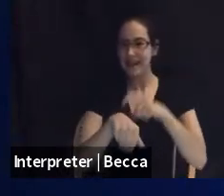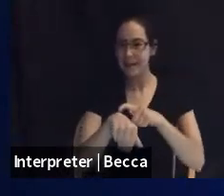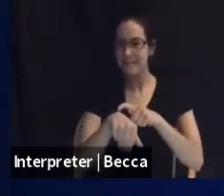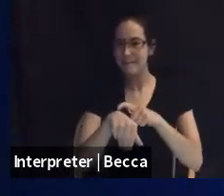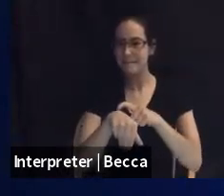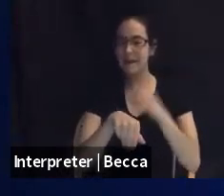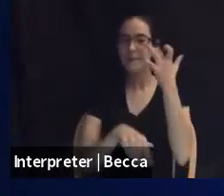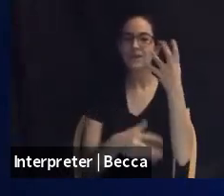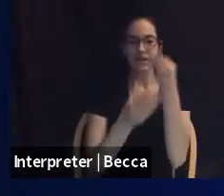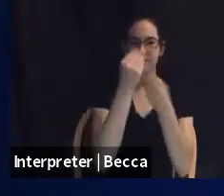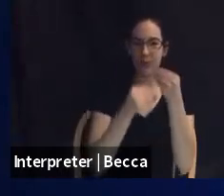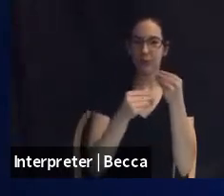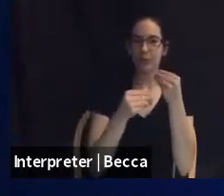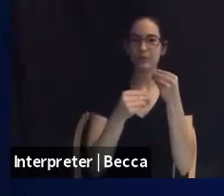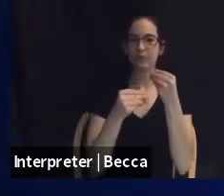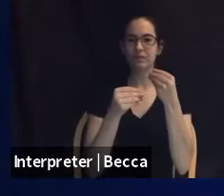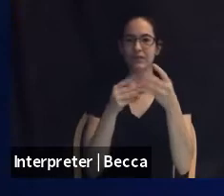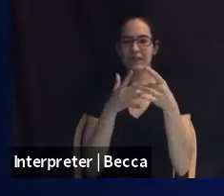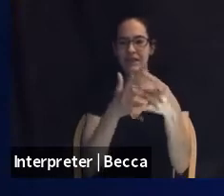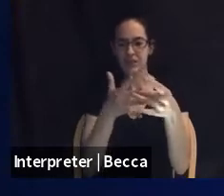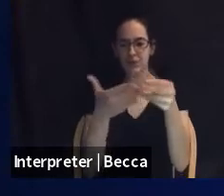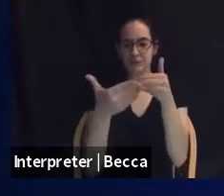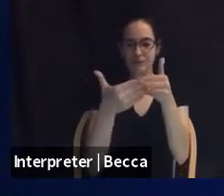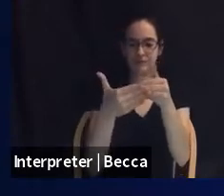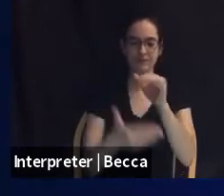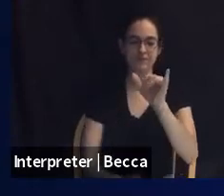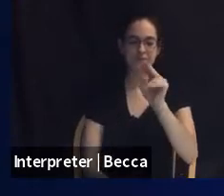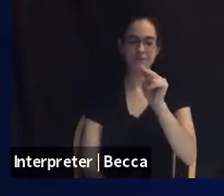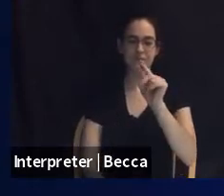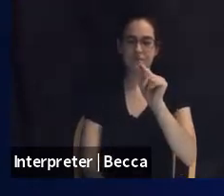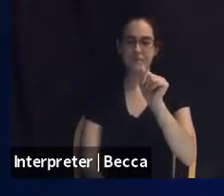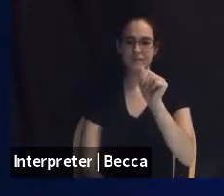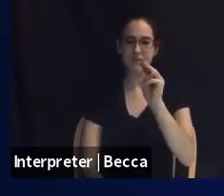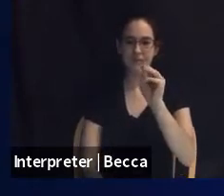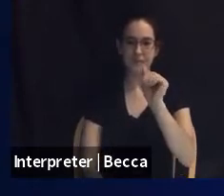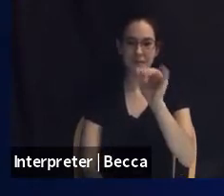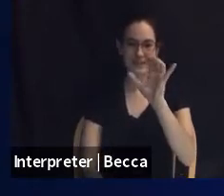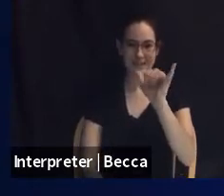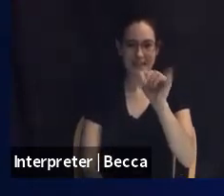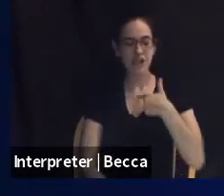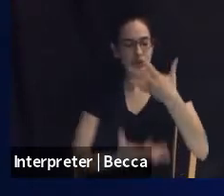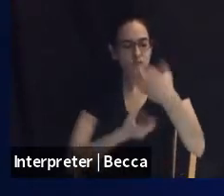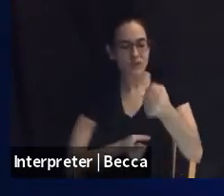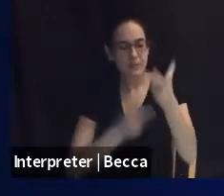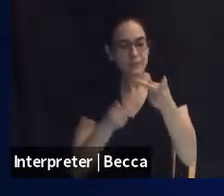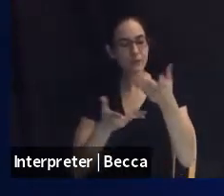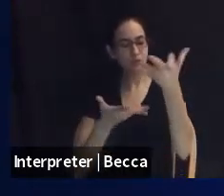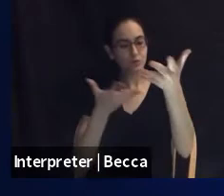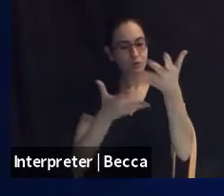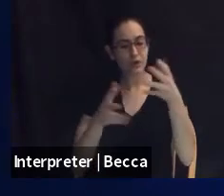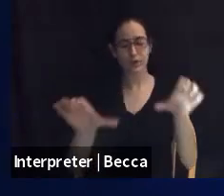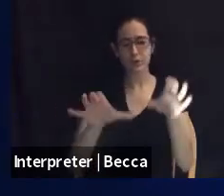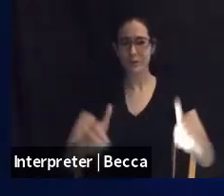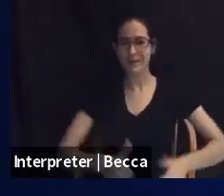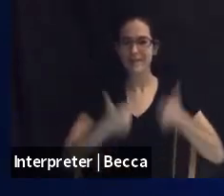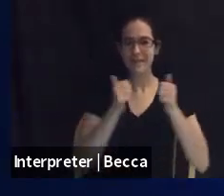brings intimacy. You're trusting somebody to make a plate for you. You're trusting somebody to serve you. You're doing life together. You're